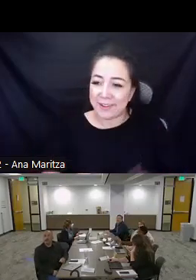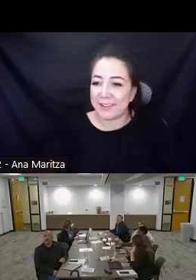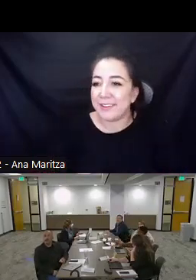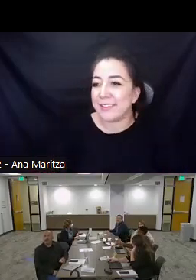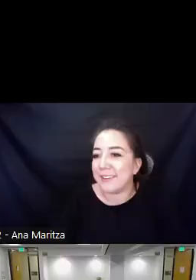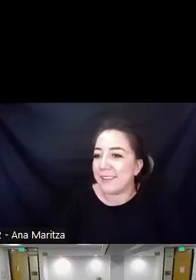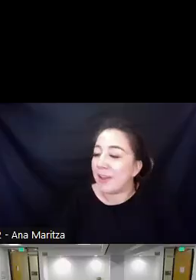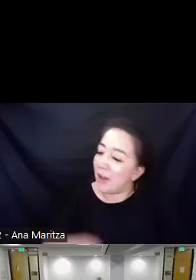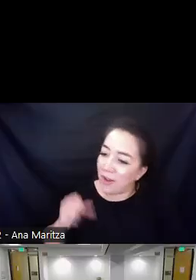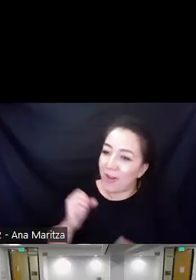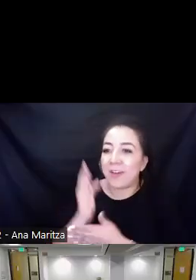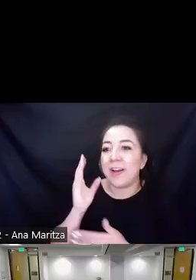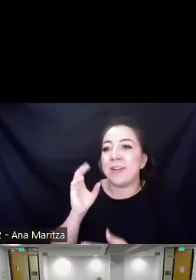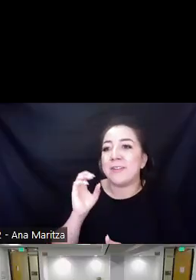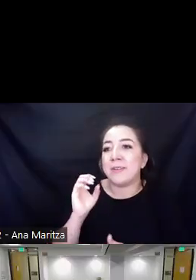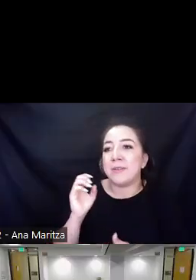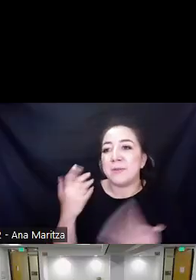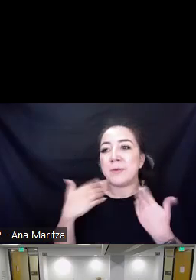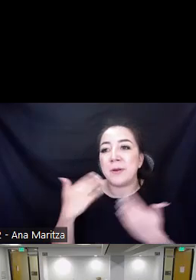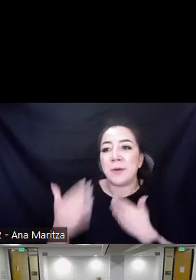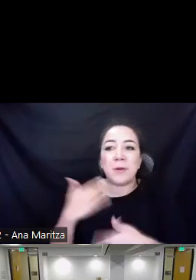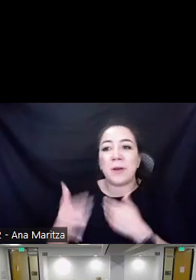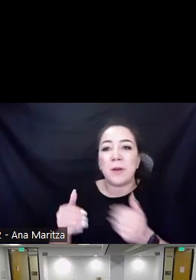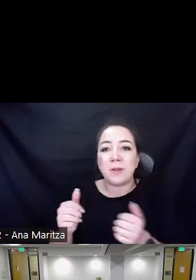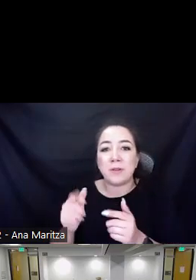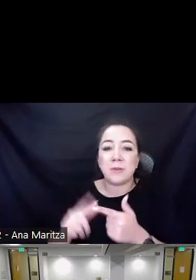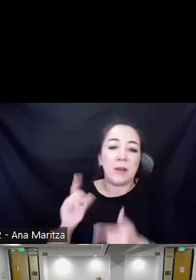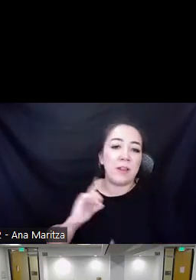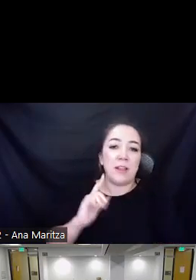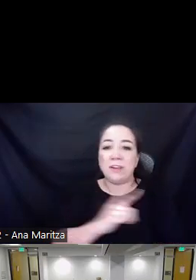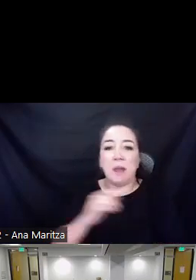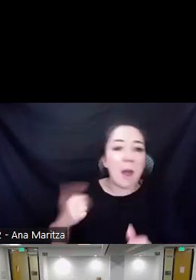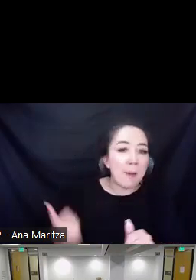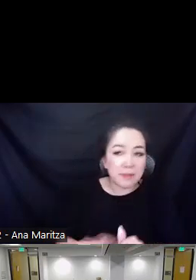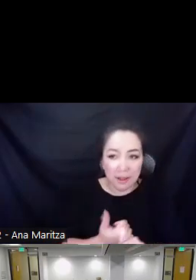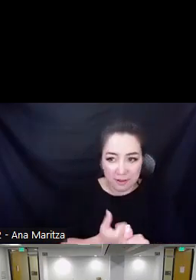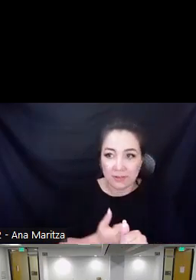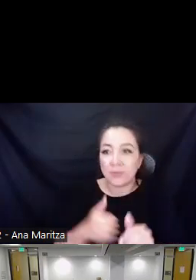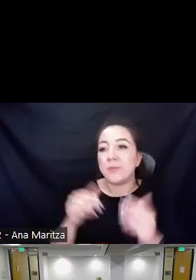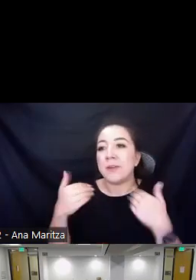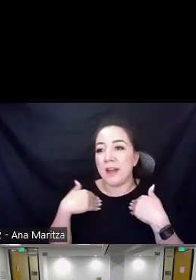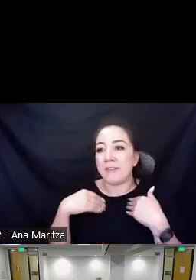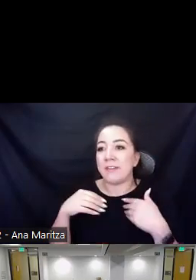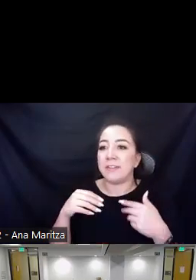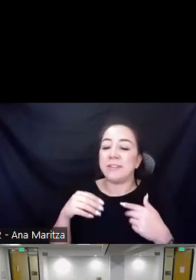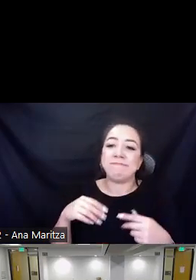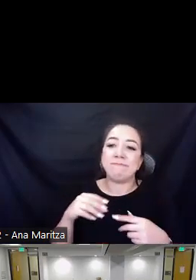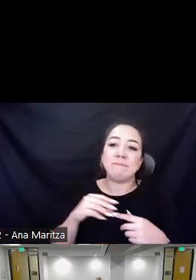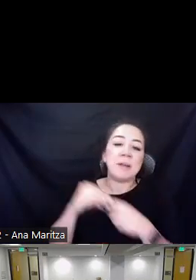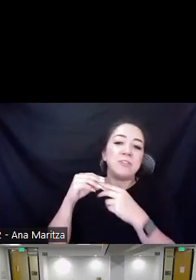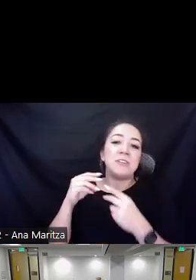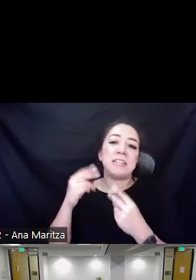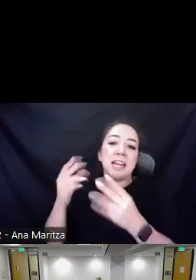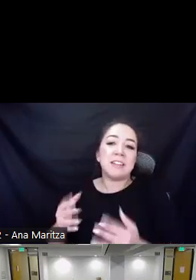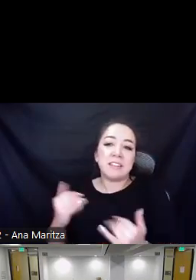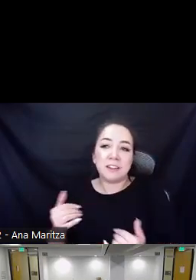All right. Well, we are moving on to our legislative update, and we actually have a special guest today who happens to be a